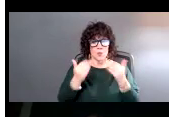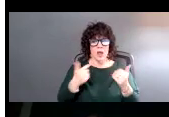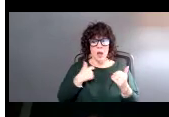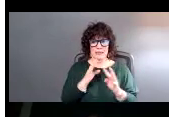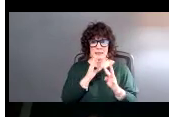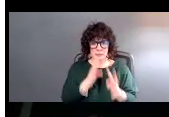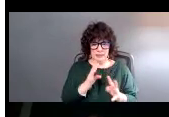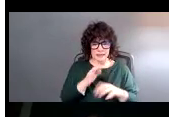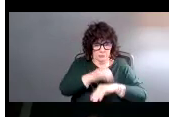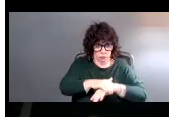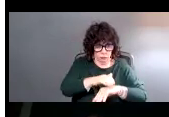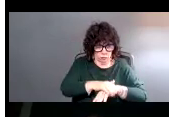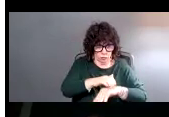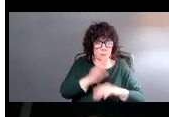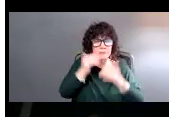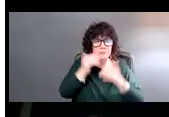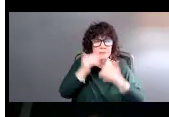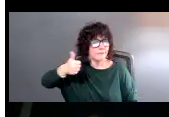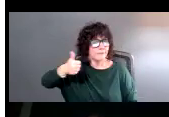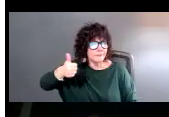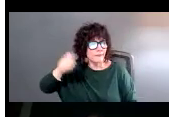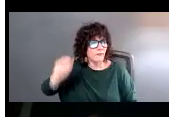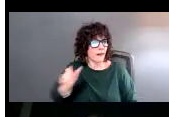the Spanish channel.